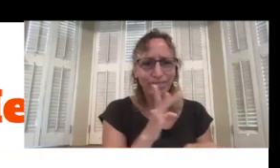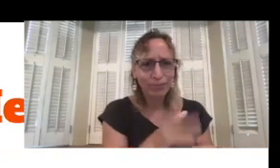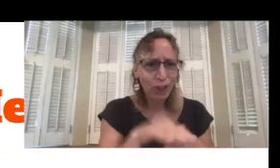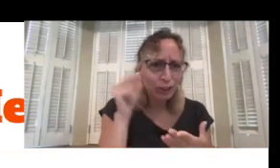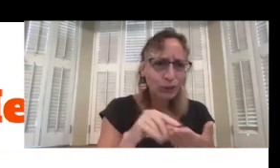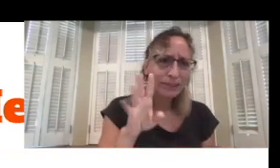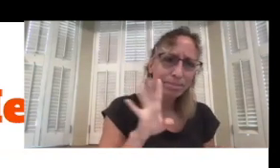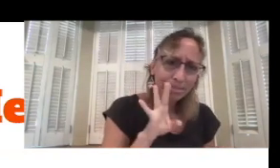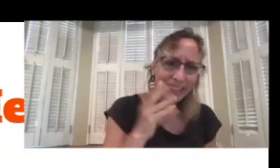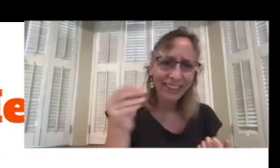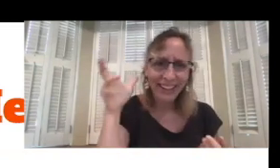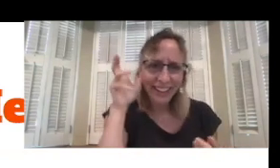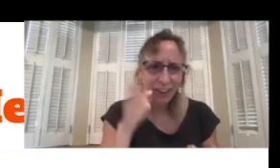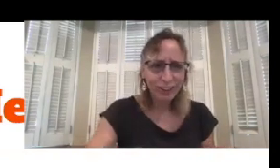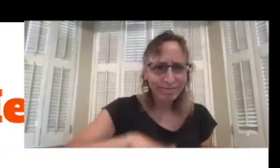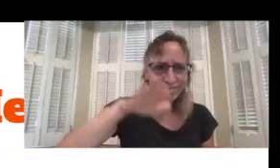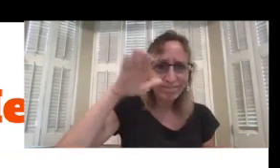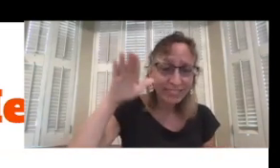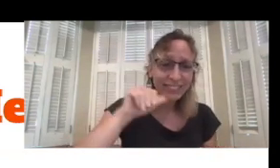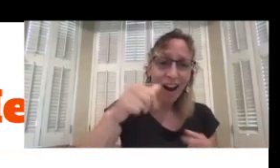an oral approach, speaking and listening.